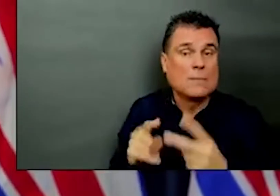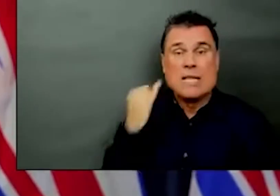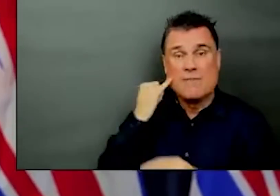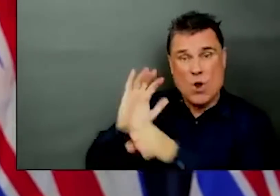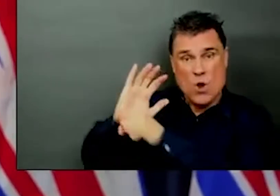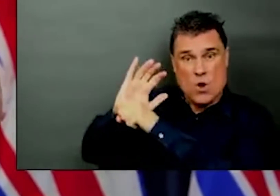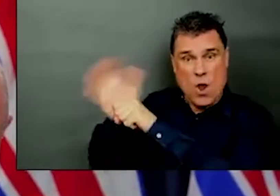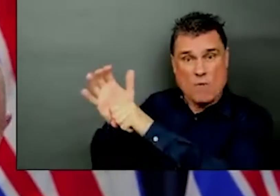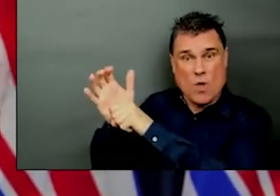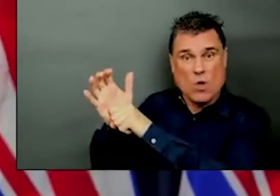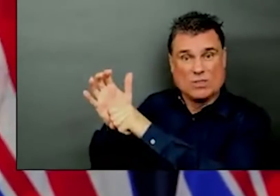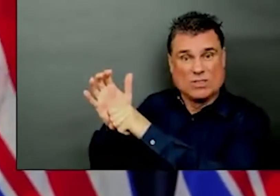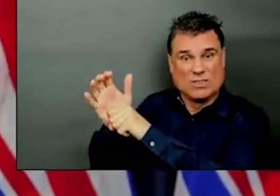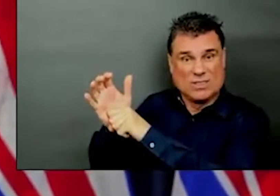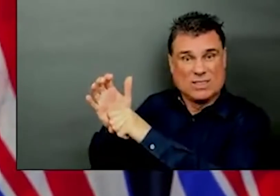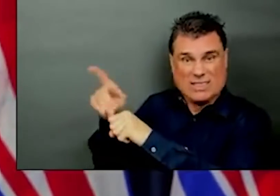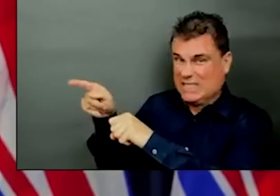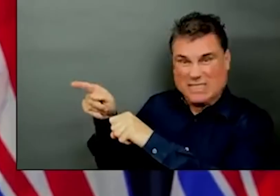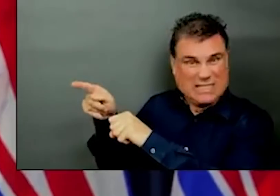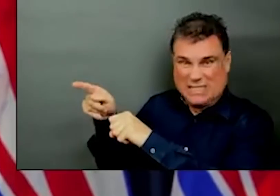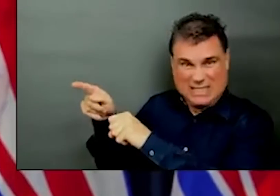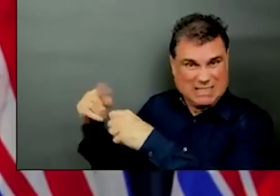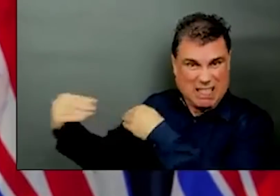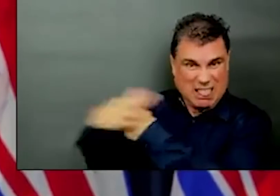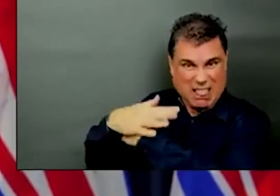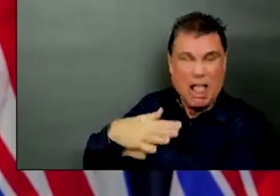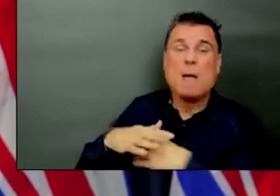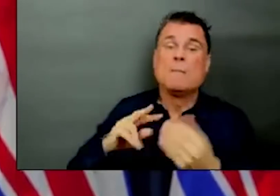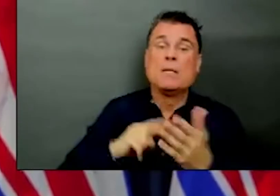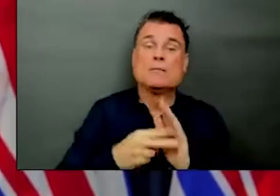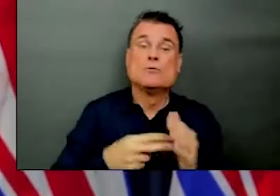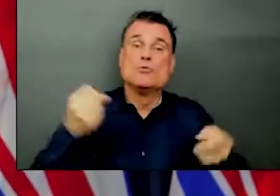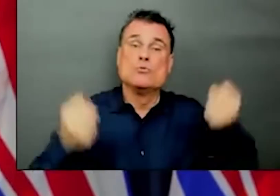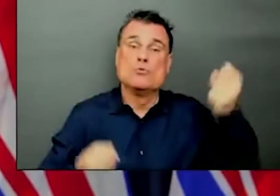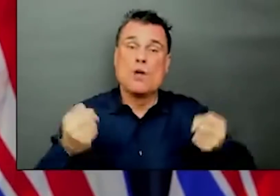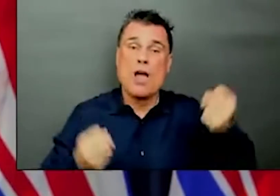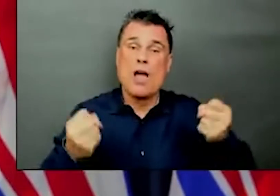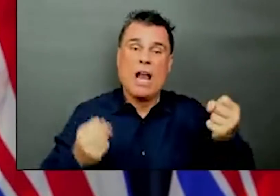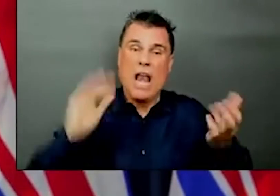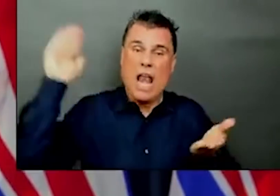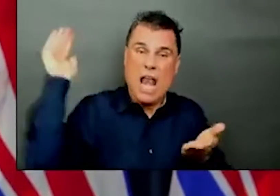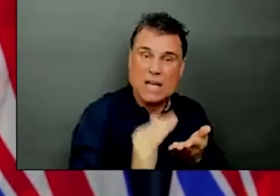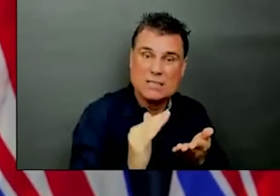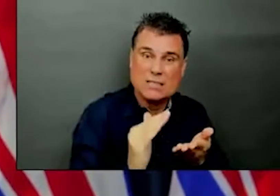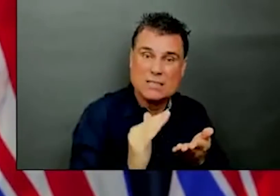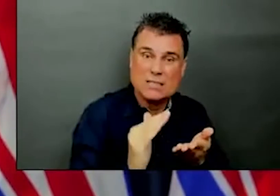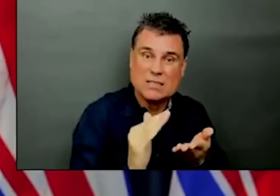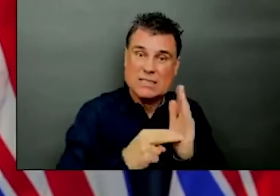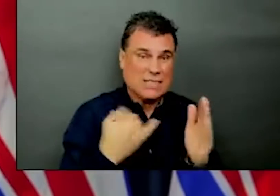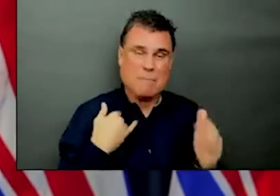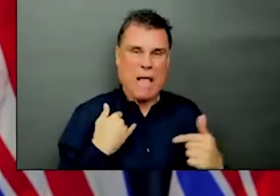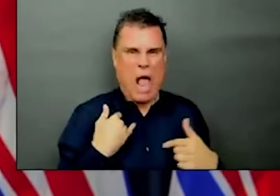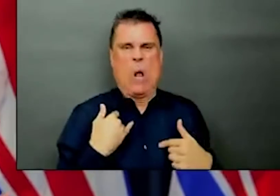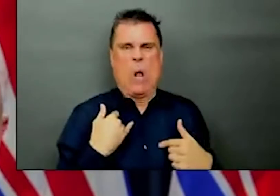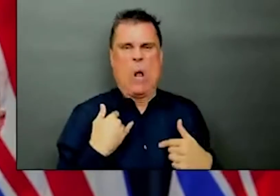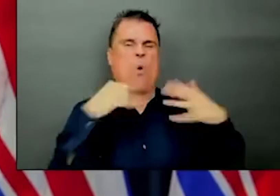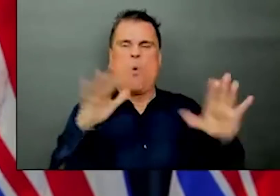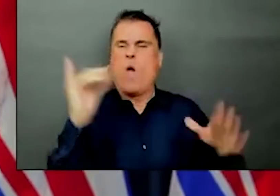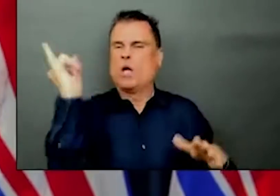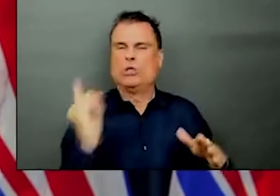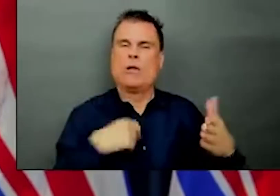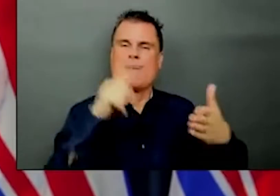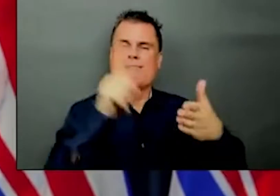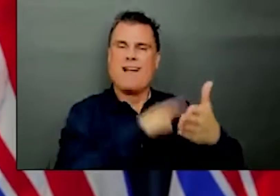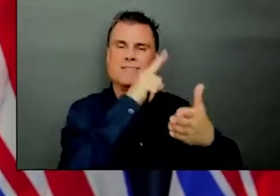did, then do you not get this rebate? Okay, there's a lot of questions in that, Richard. I'll do my best